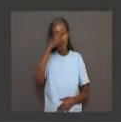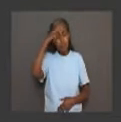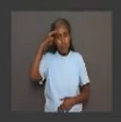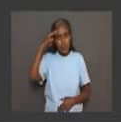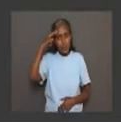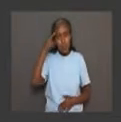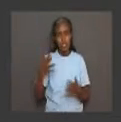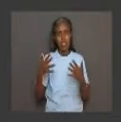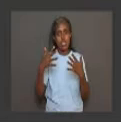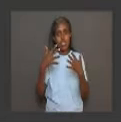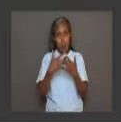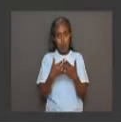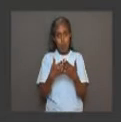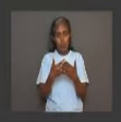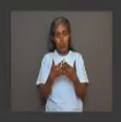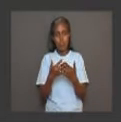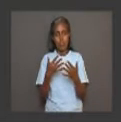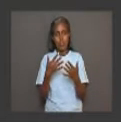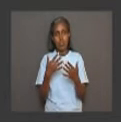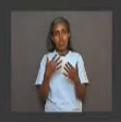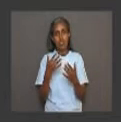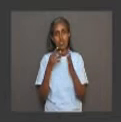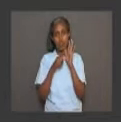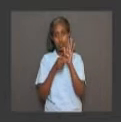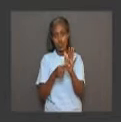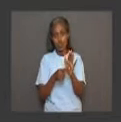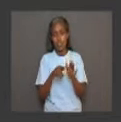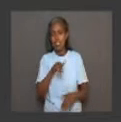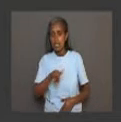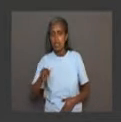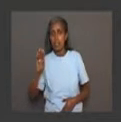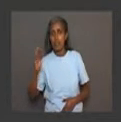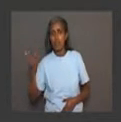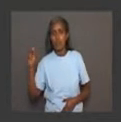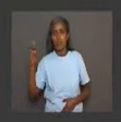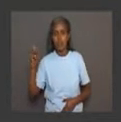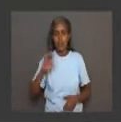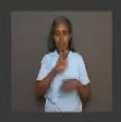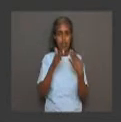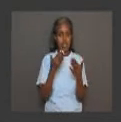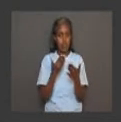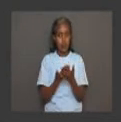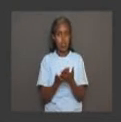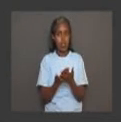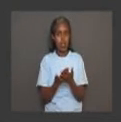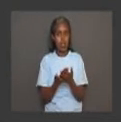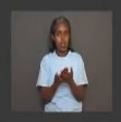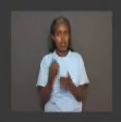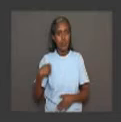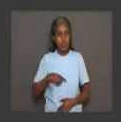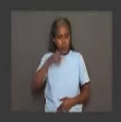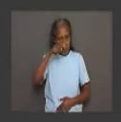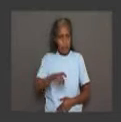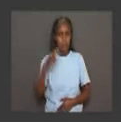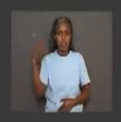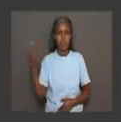Because the component is shown in the same bar as the total, we must